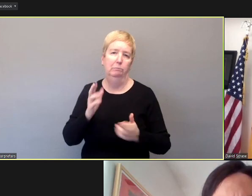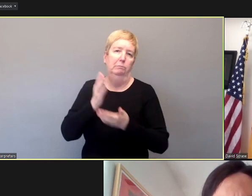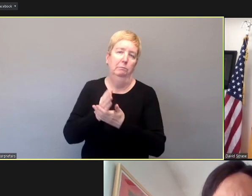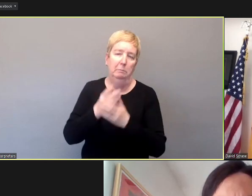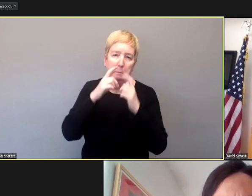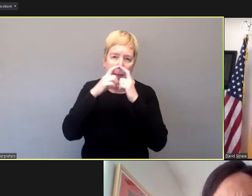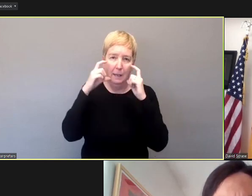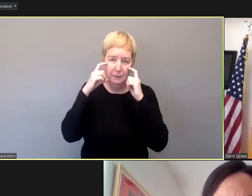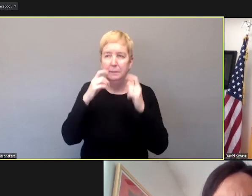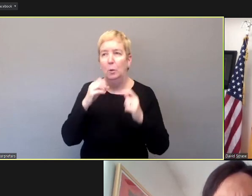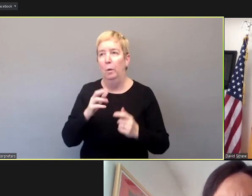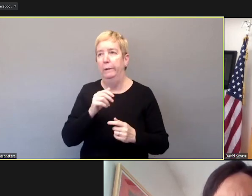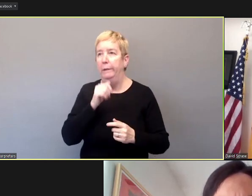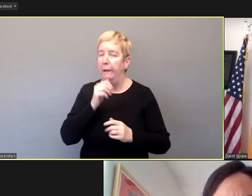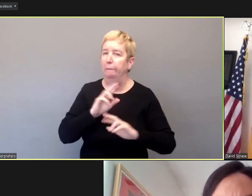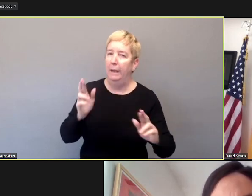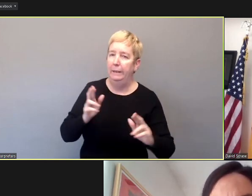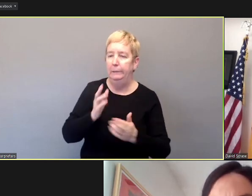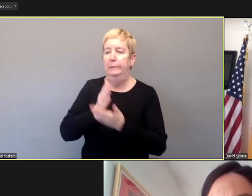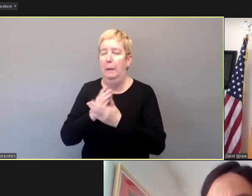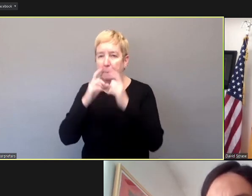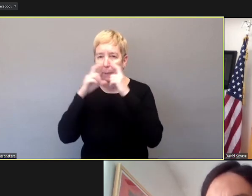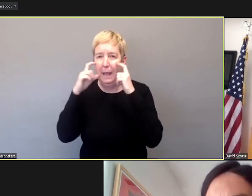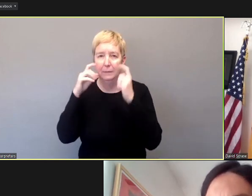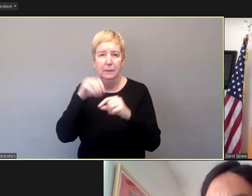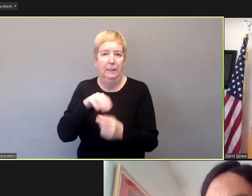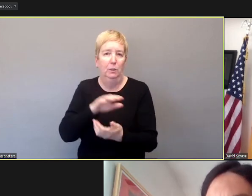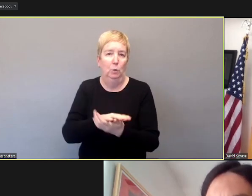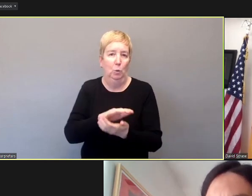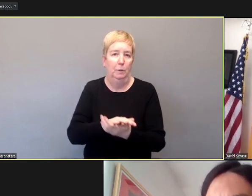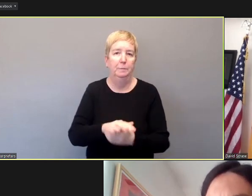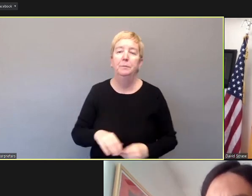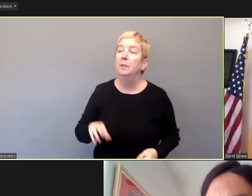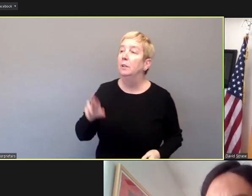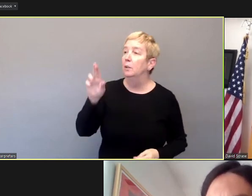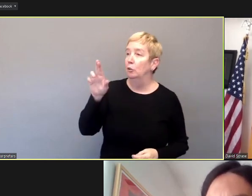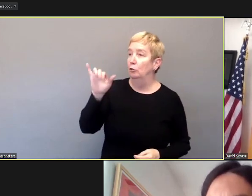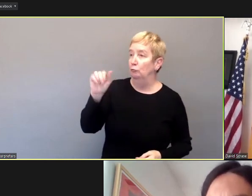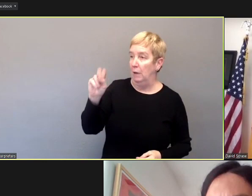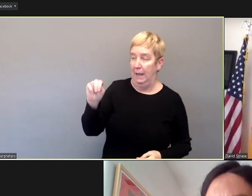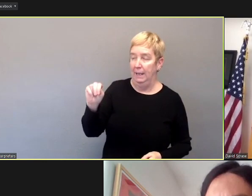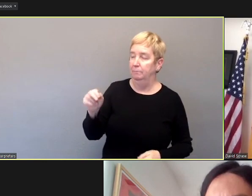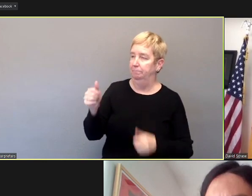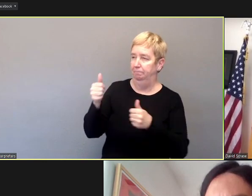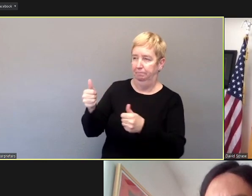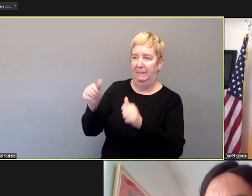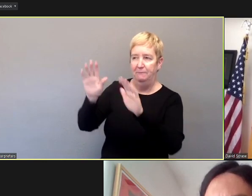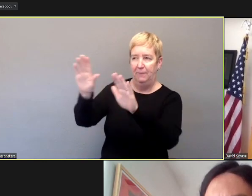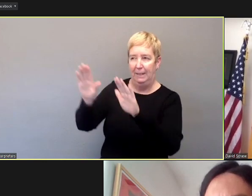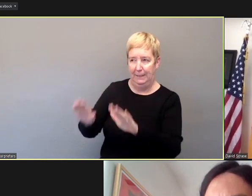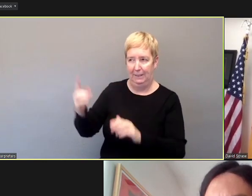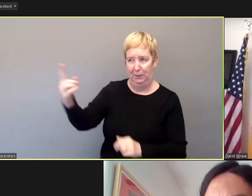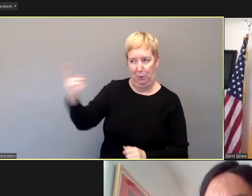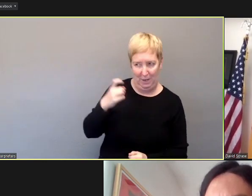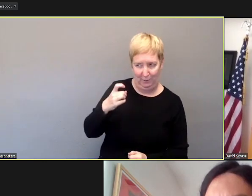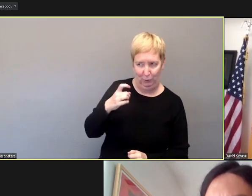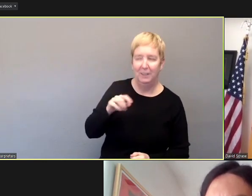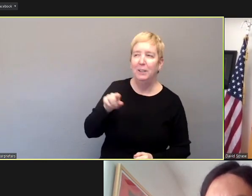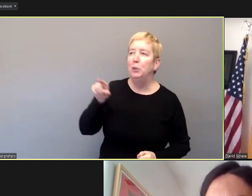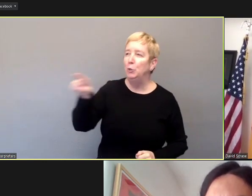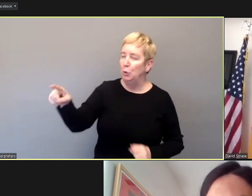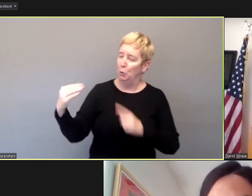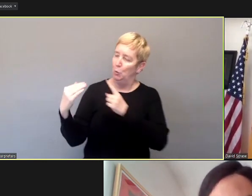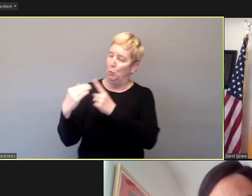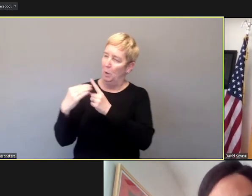in schools? So Ryan, that is a fantastic question, and you just reminded me that there was a